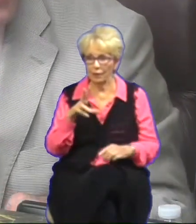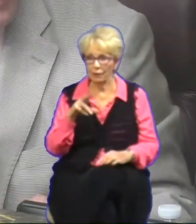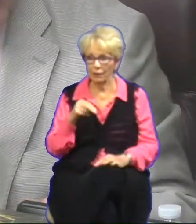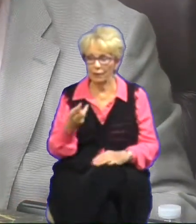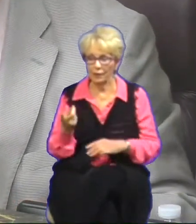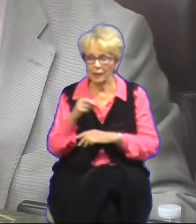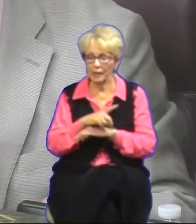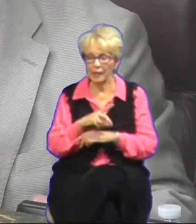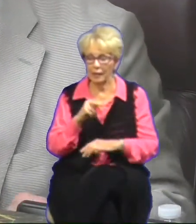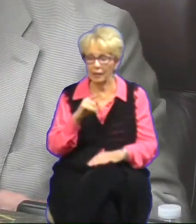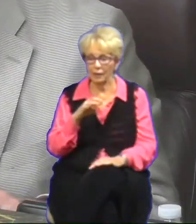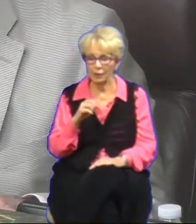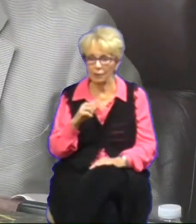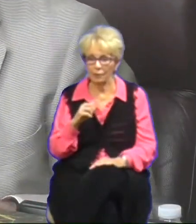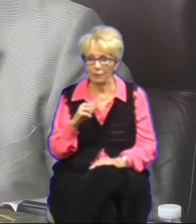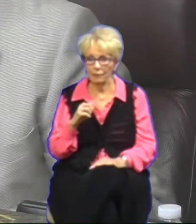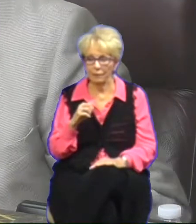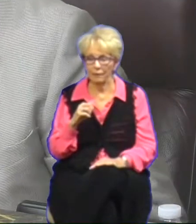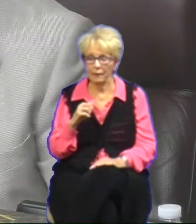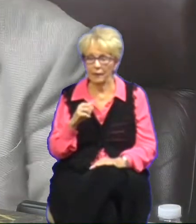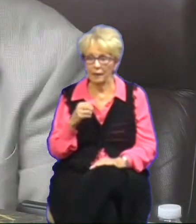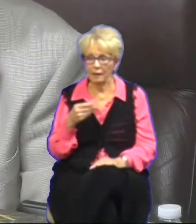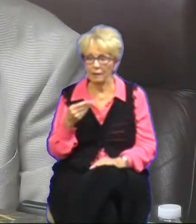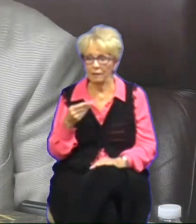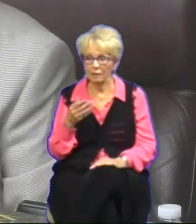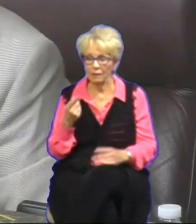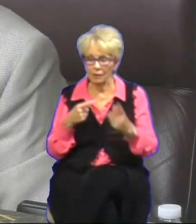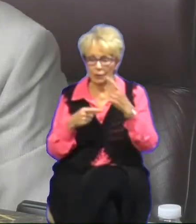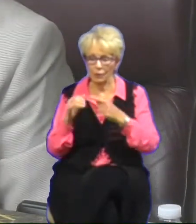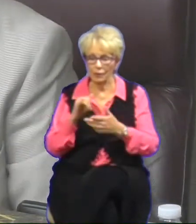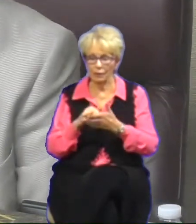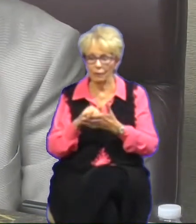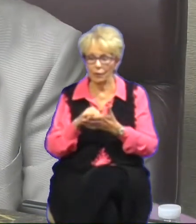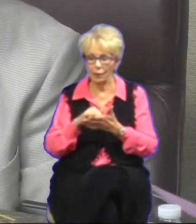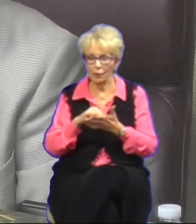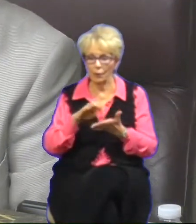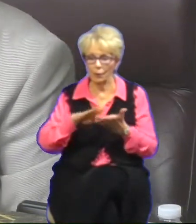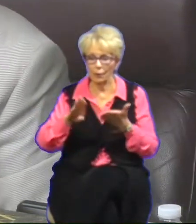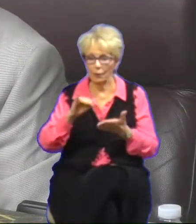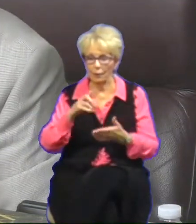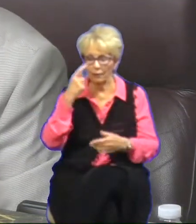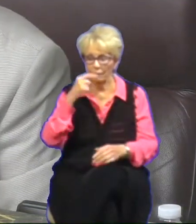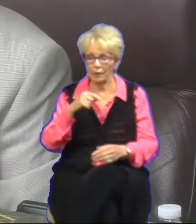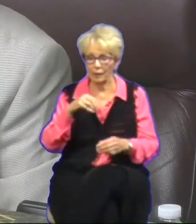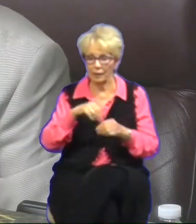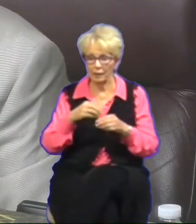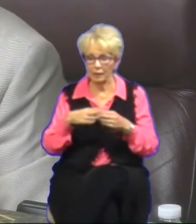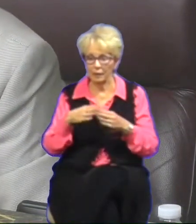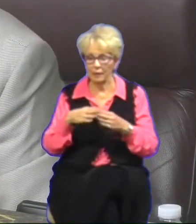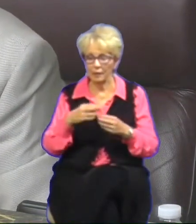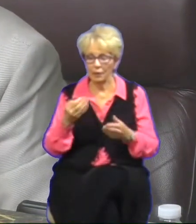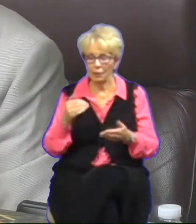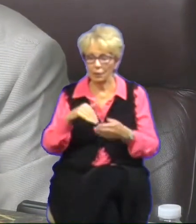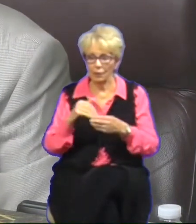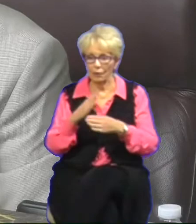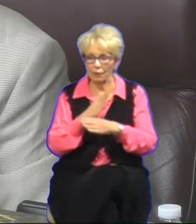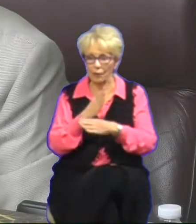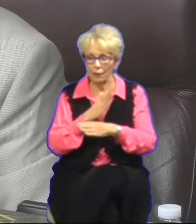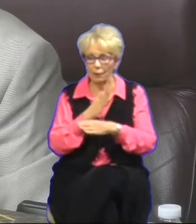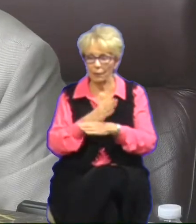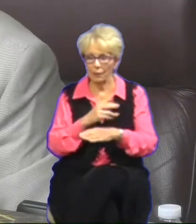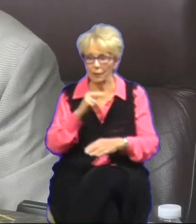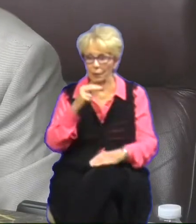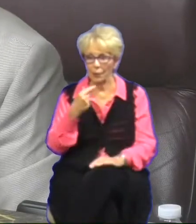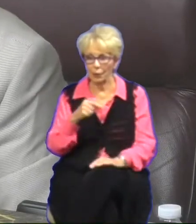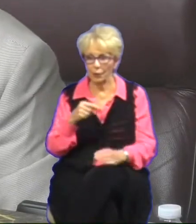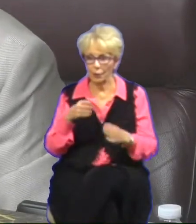notice that was passed out. It's a consideration of rejection of bids for the Morganton Downtown Revitalization Project, North